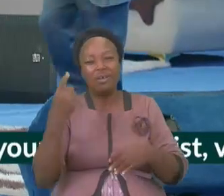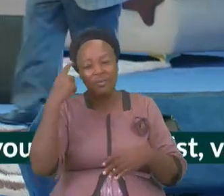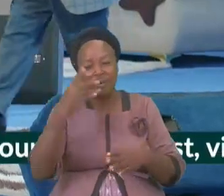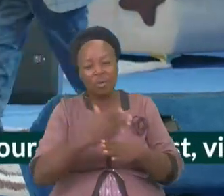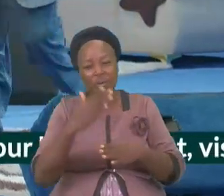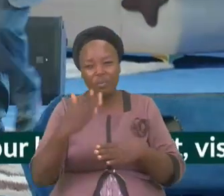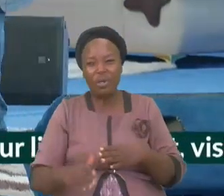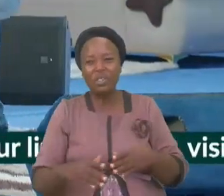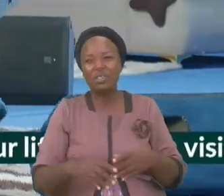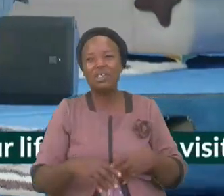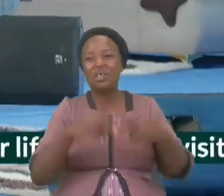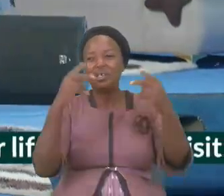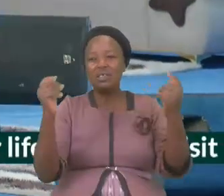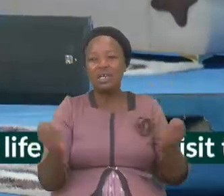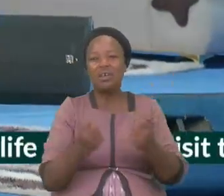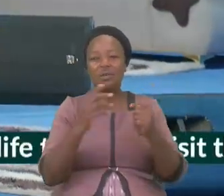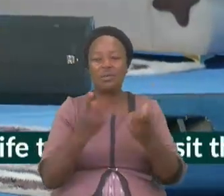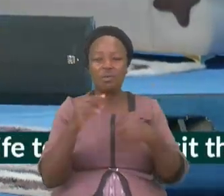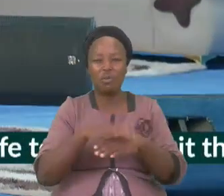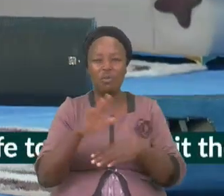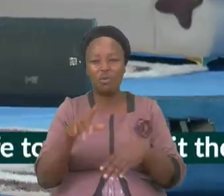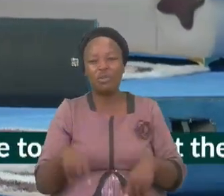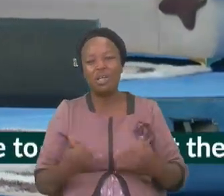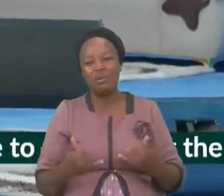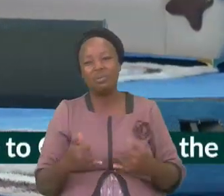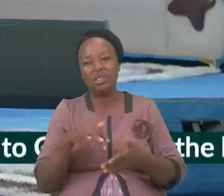Yeah, he's already approaching. You're welcome, sir.